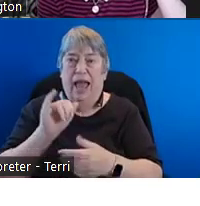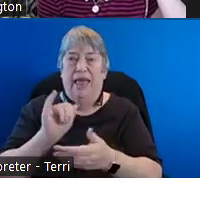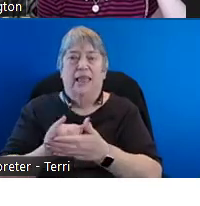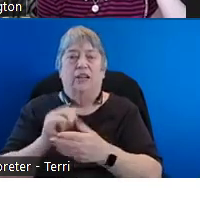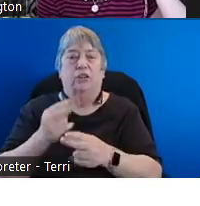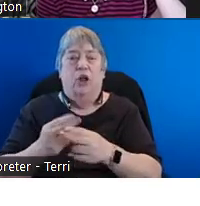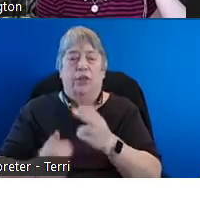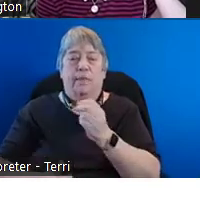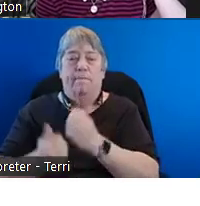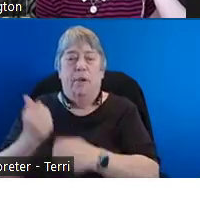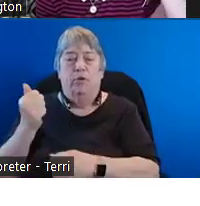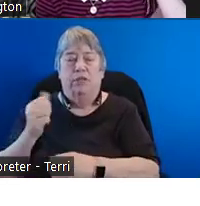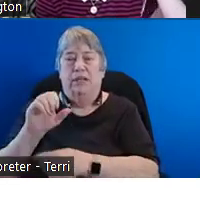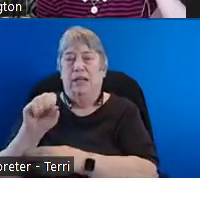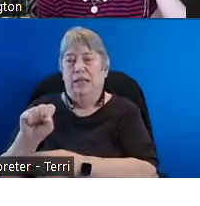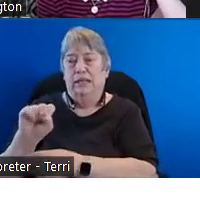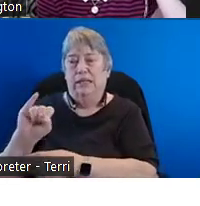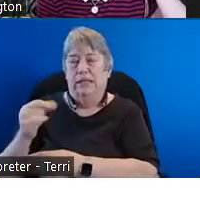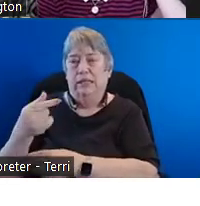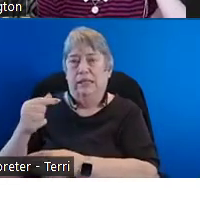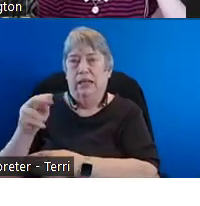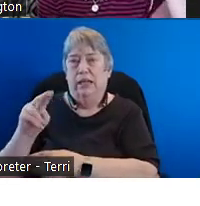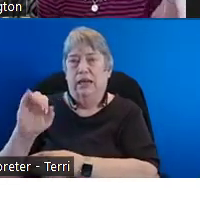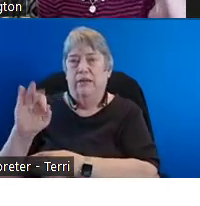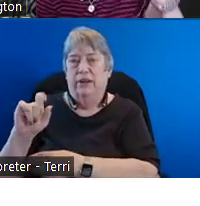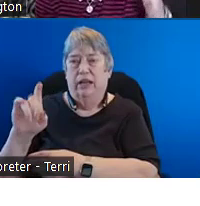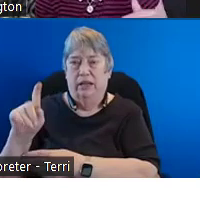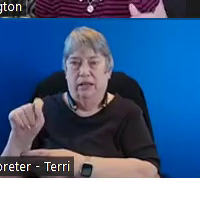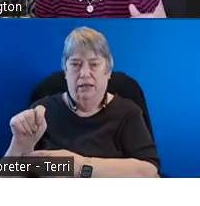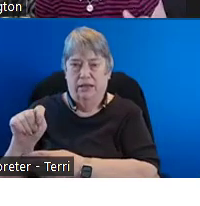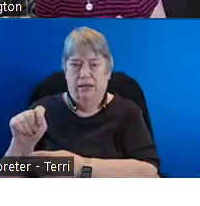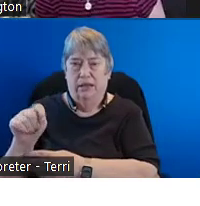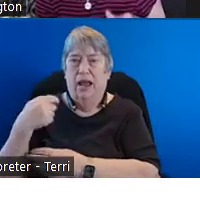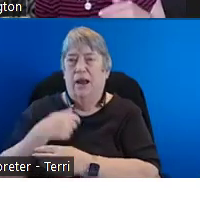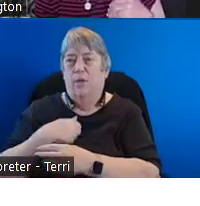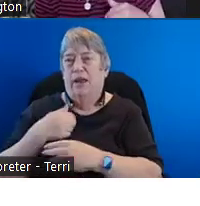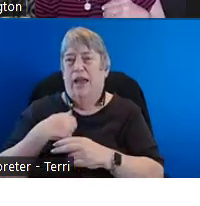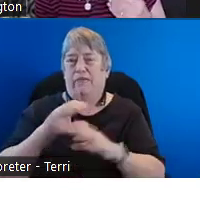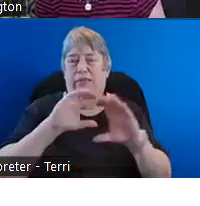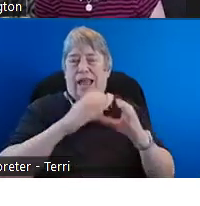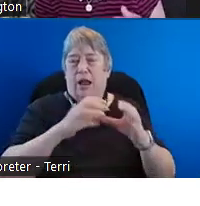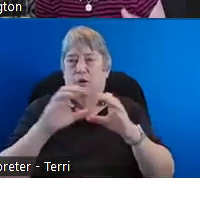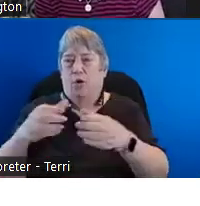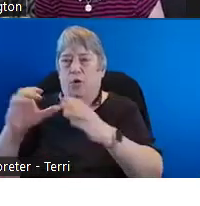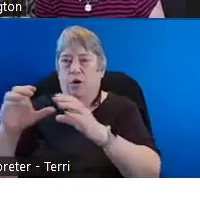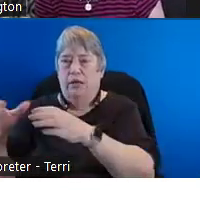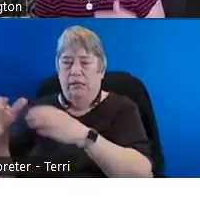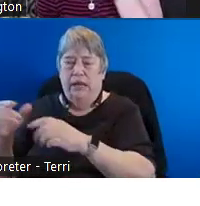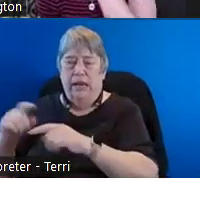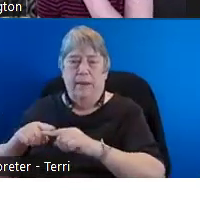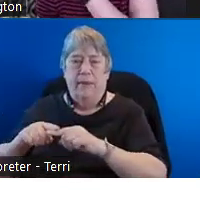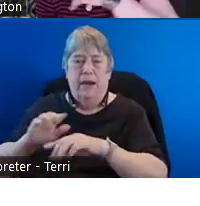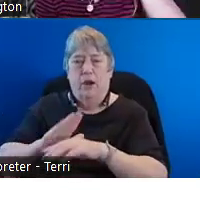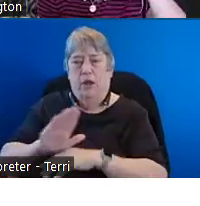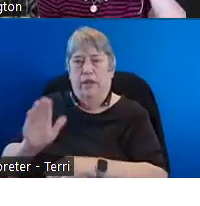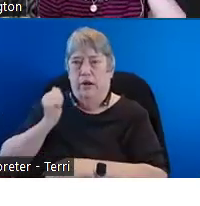category. And VR programs around the country classify individuals based on their daily functional losses that they